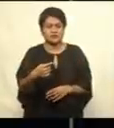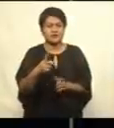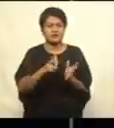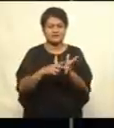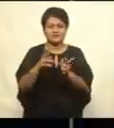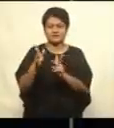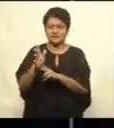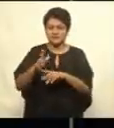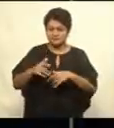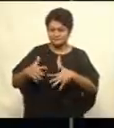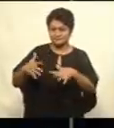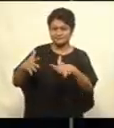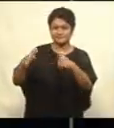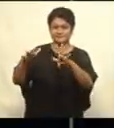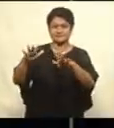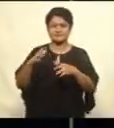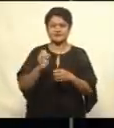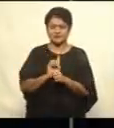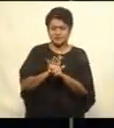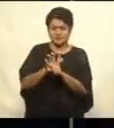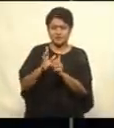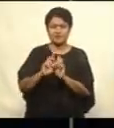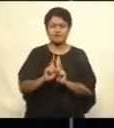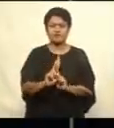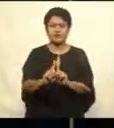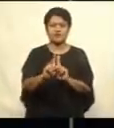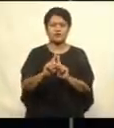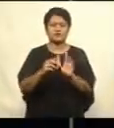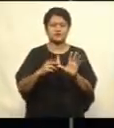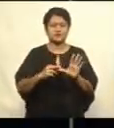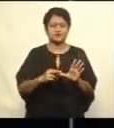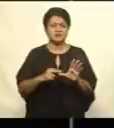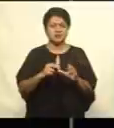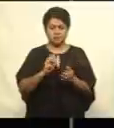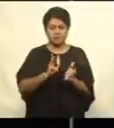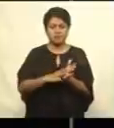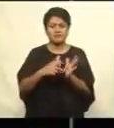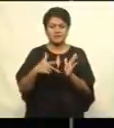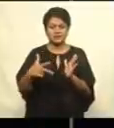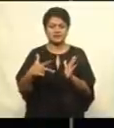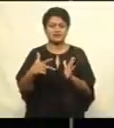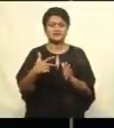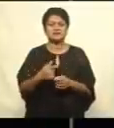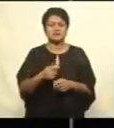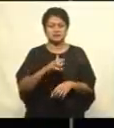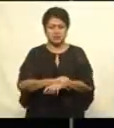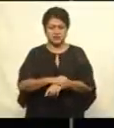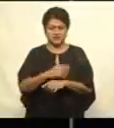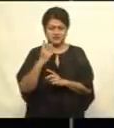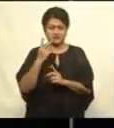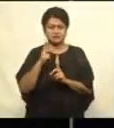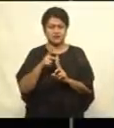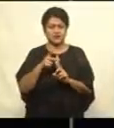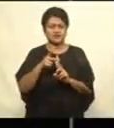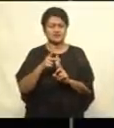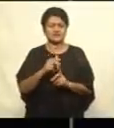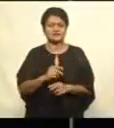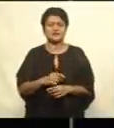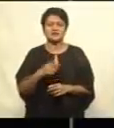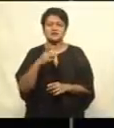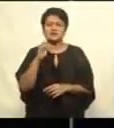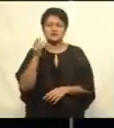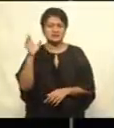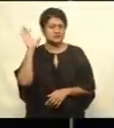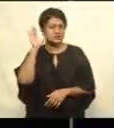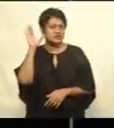for COVID-19 response, and Makoi a priority for police. For these stories and others, tune in daily to our sister radio